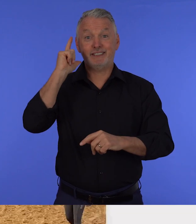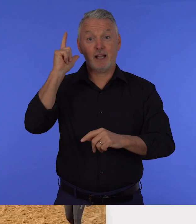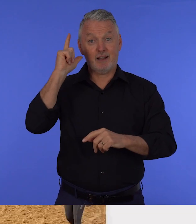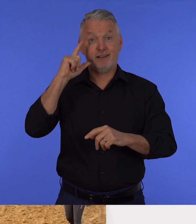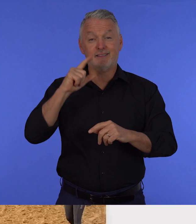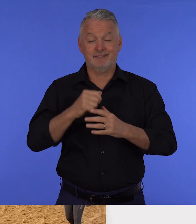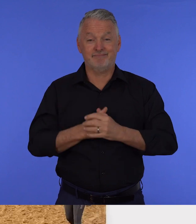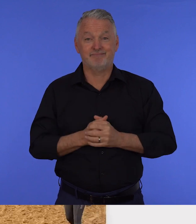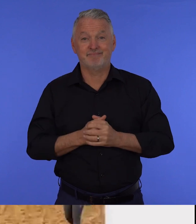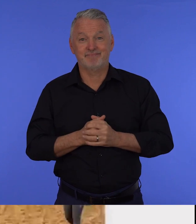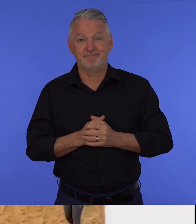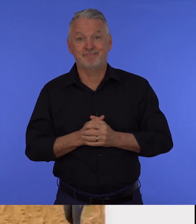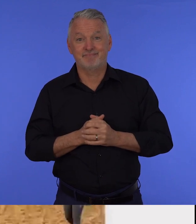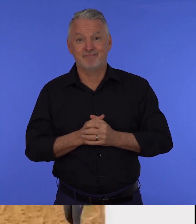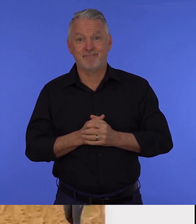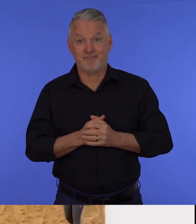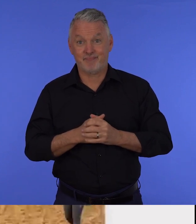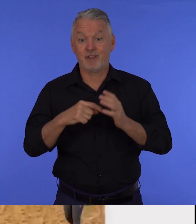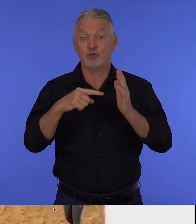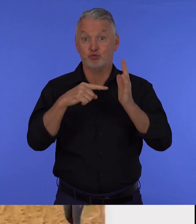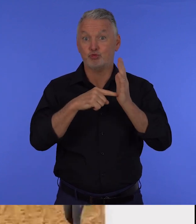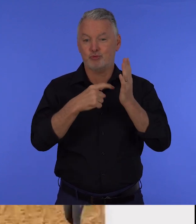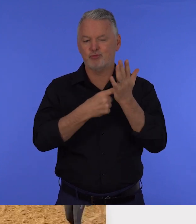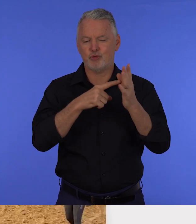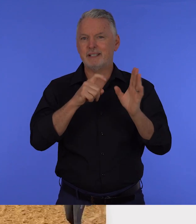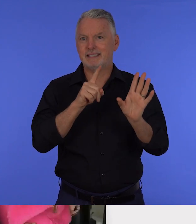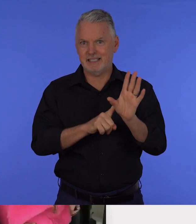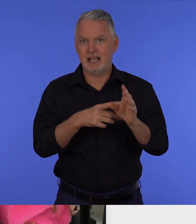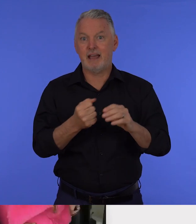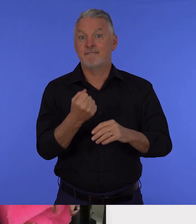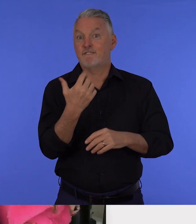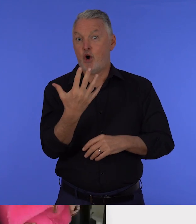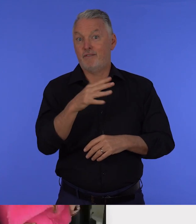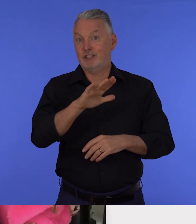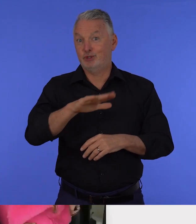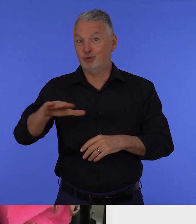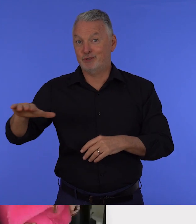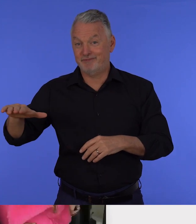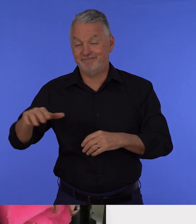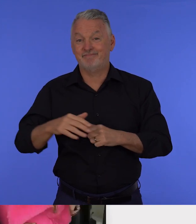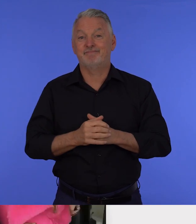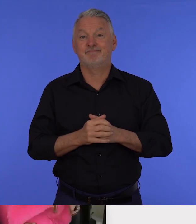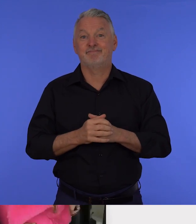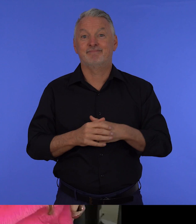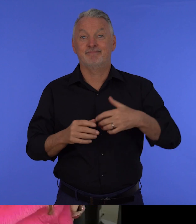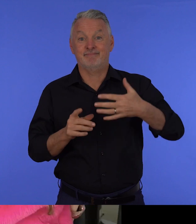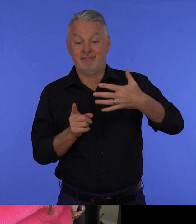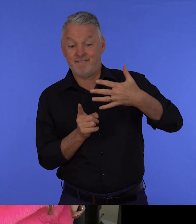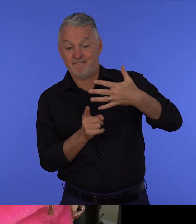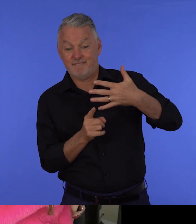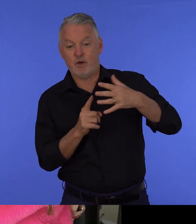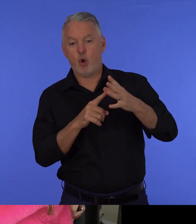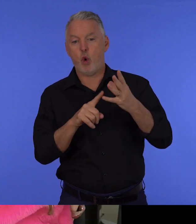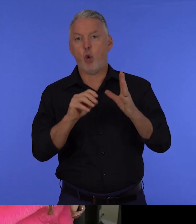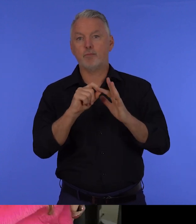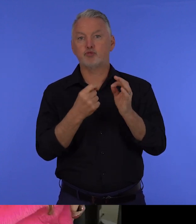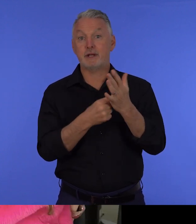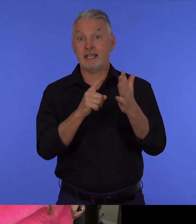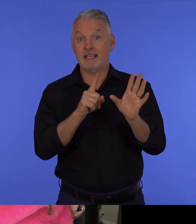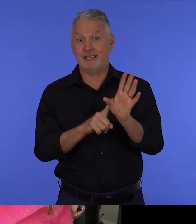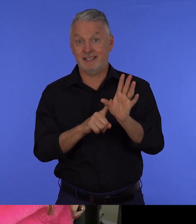from Tracey. Tracey is a kindergarten teacher. Bear with me. She's also a mother of